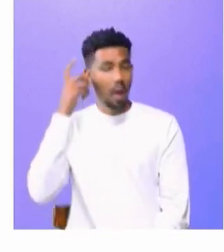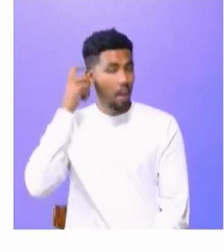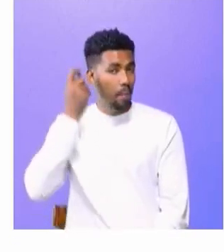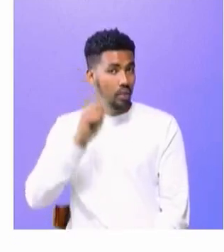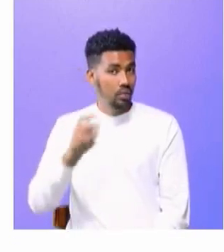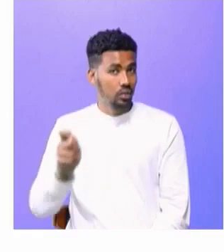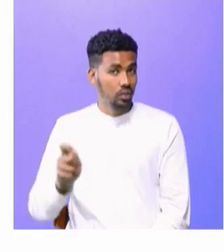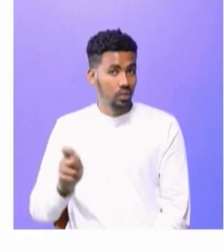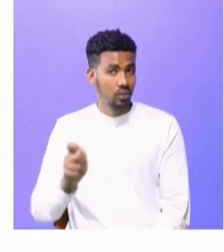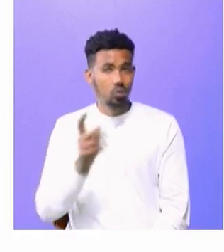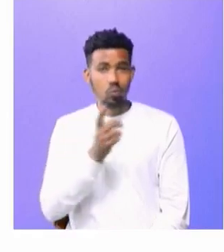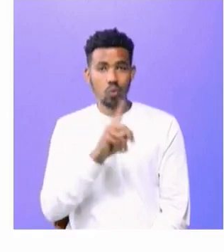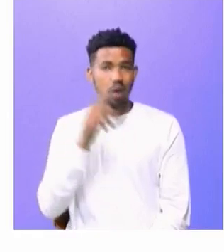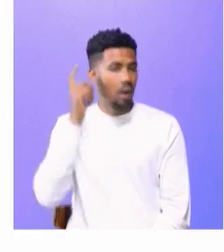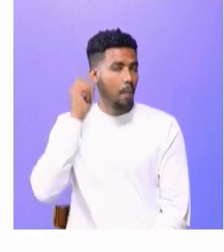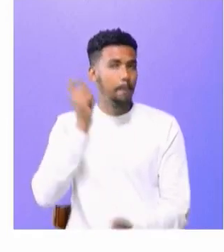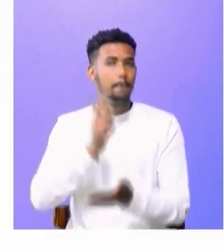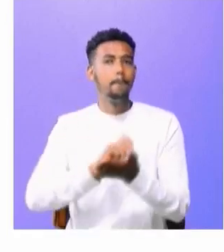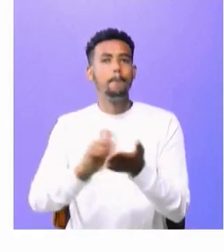pencils,